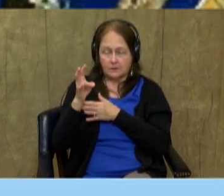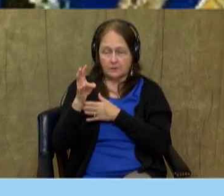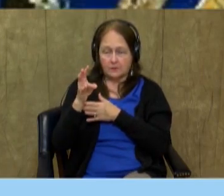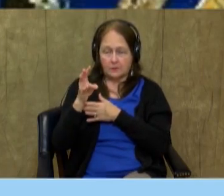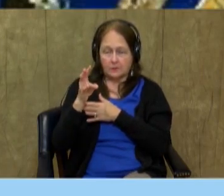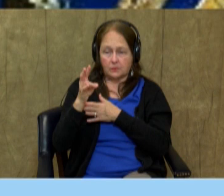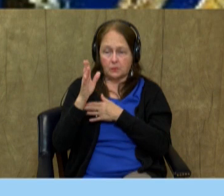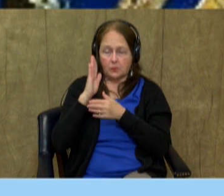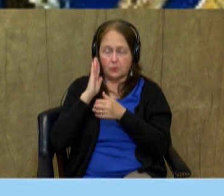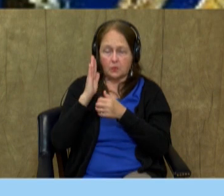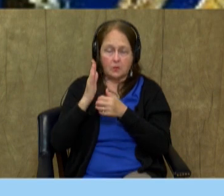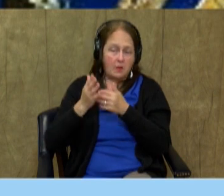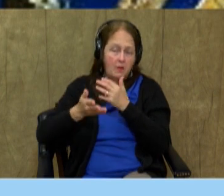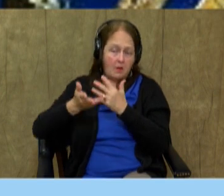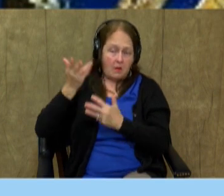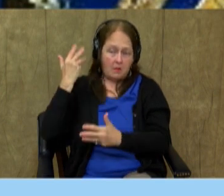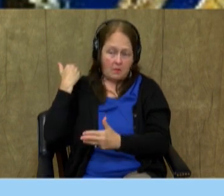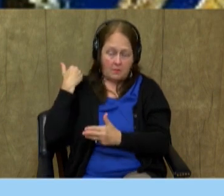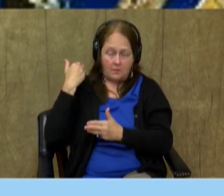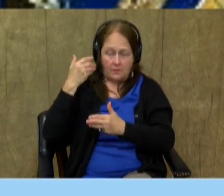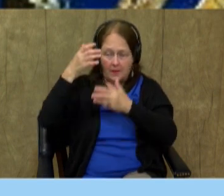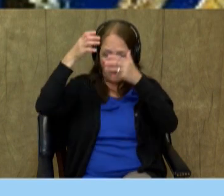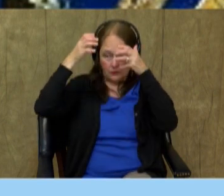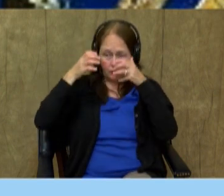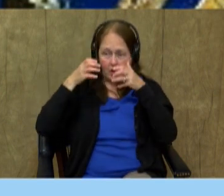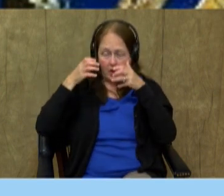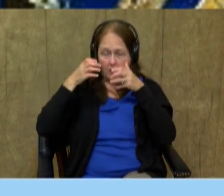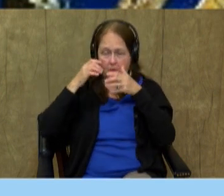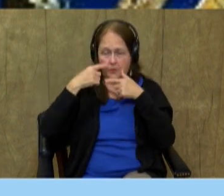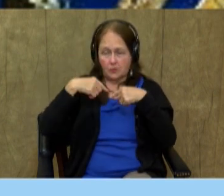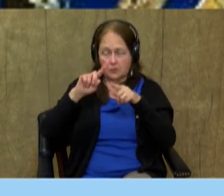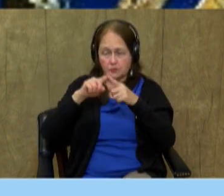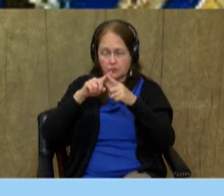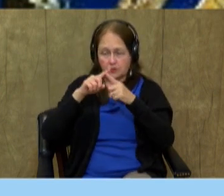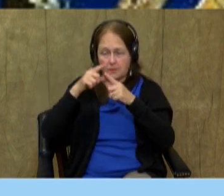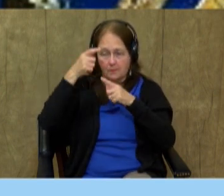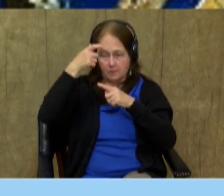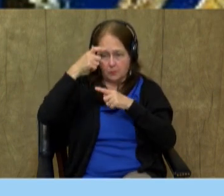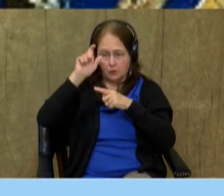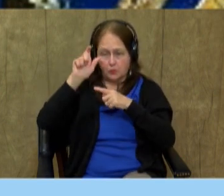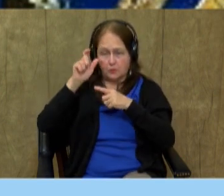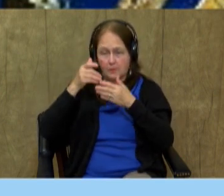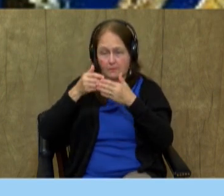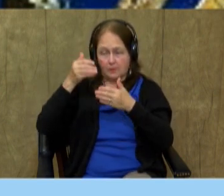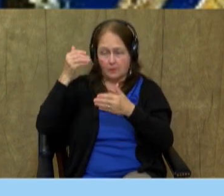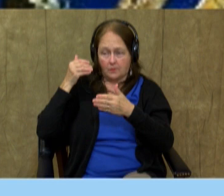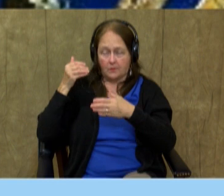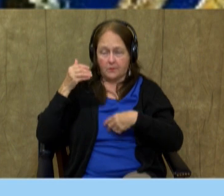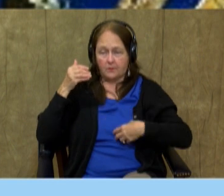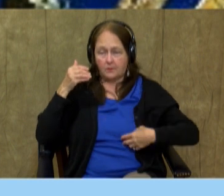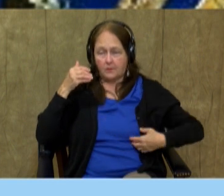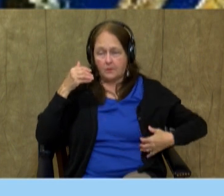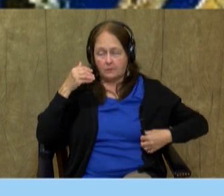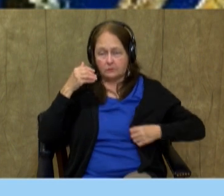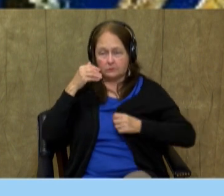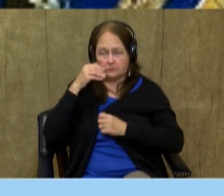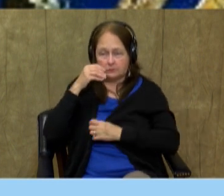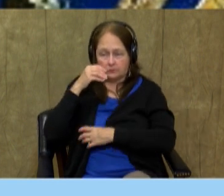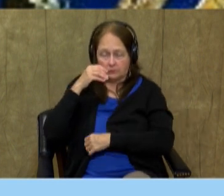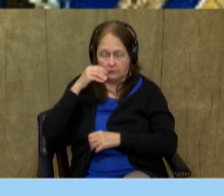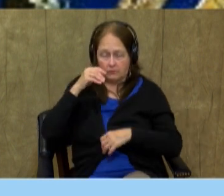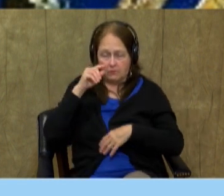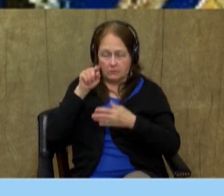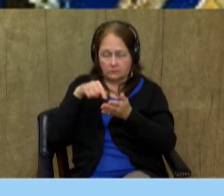he was one of the original astronauts, and he also got to go to the moon. Which I'll also say, this right